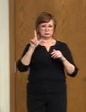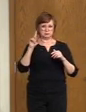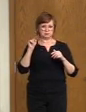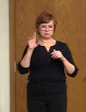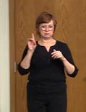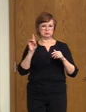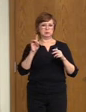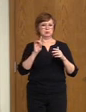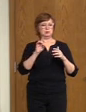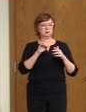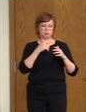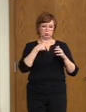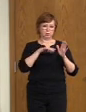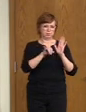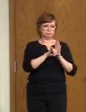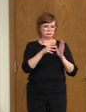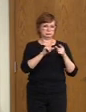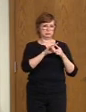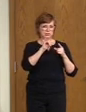room, ICU,